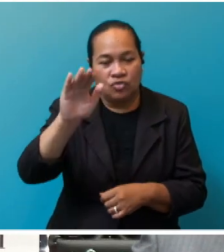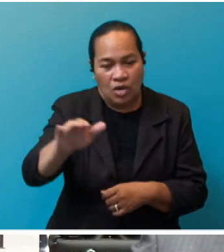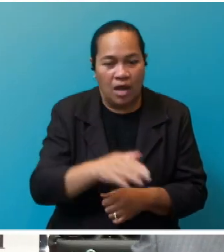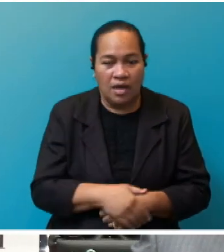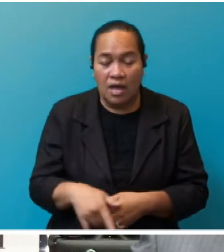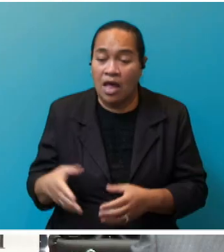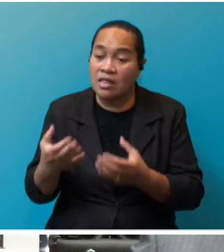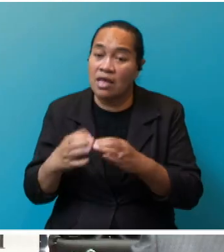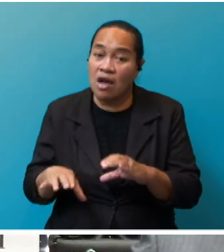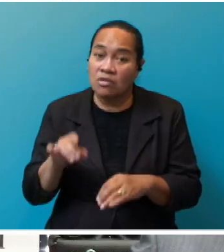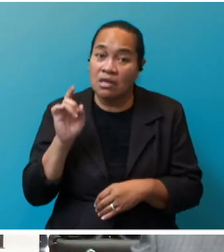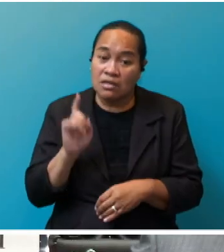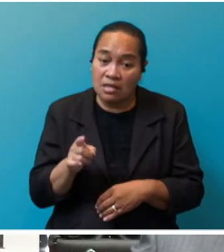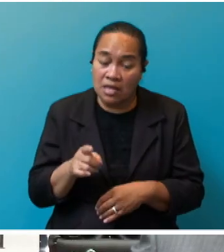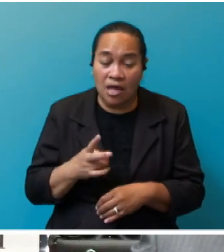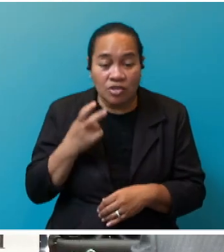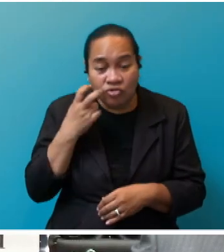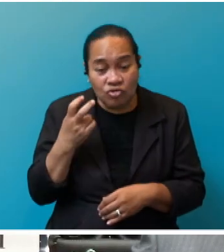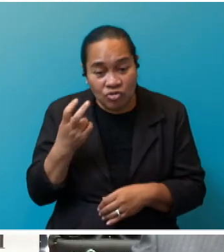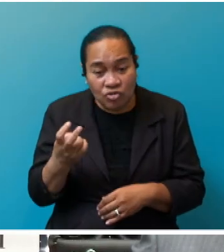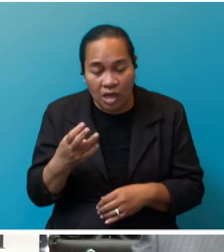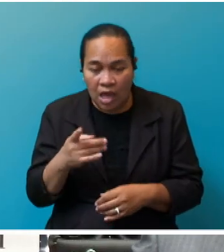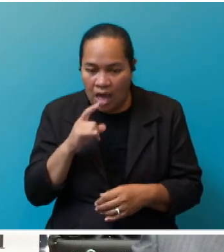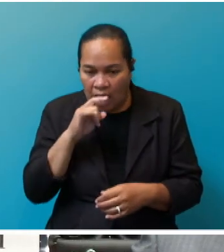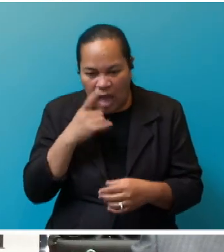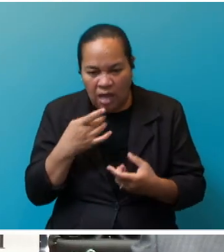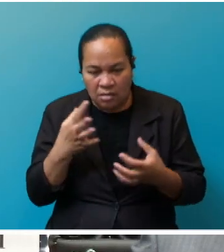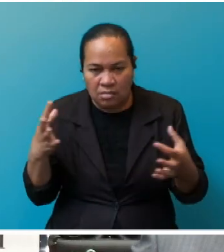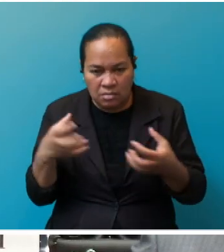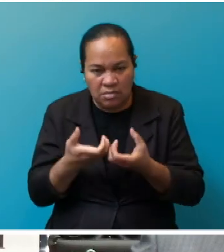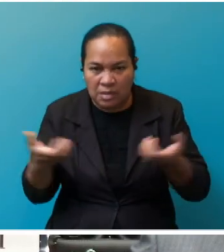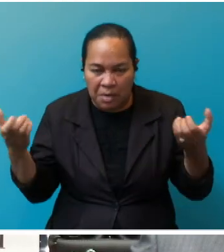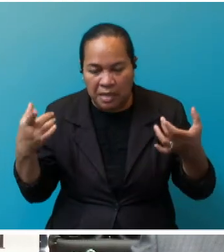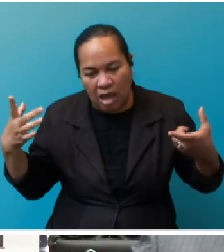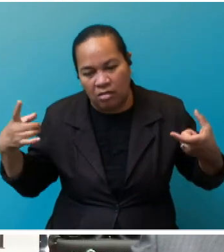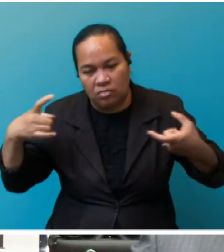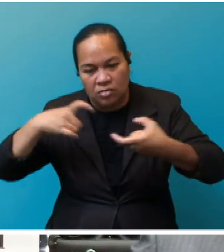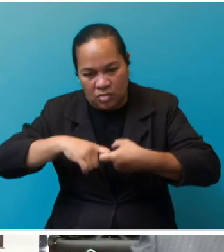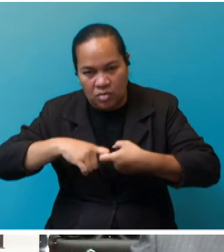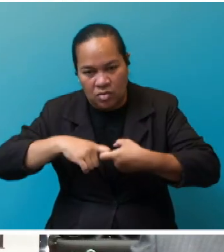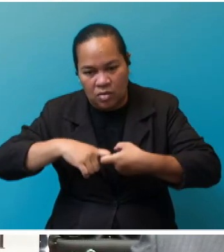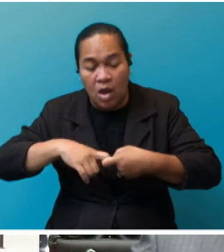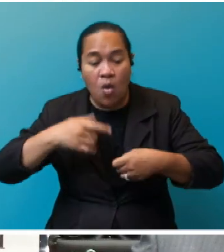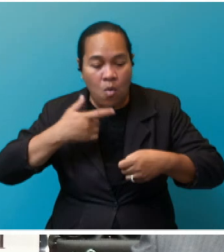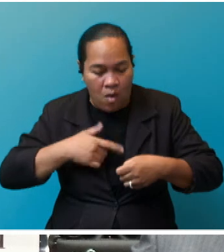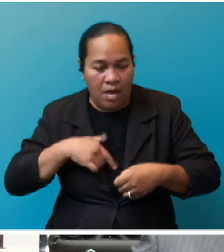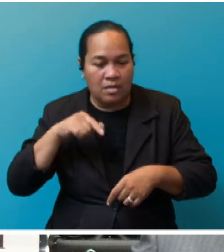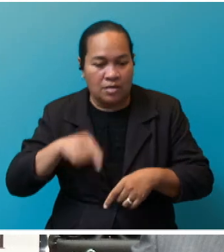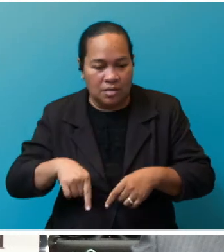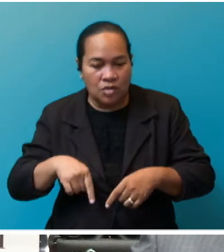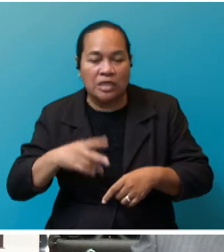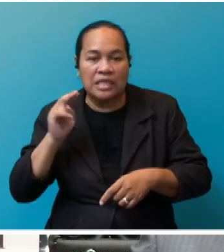the recognition that tourism and aviation are inseparable. The Pacific geography demands reliable, affordable, and sustainable air